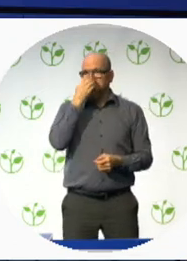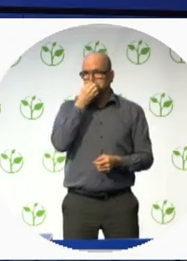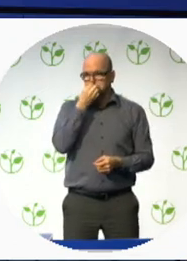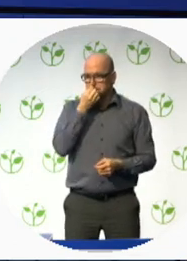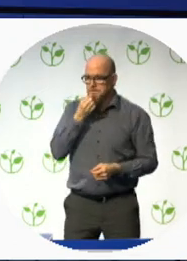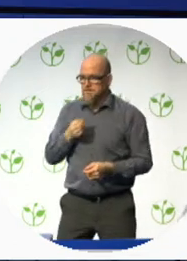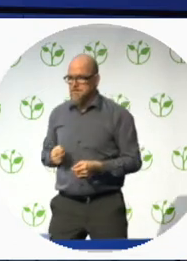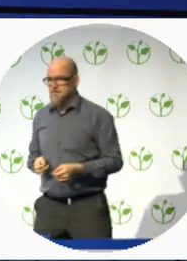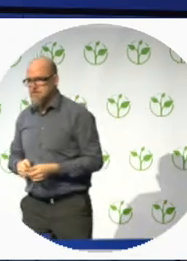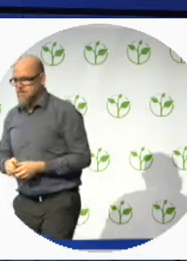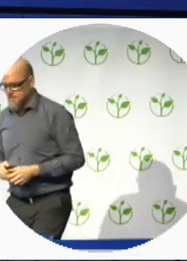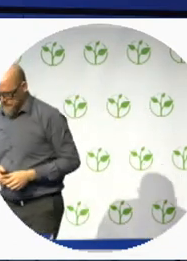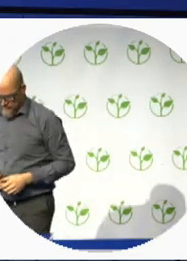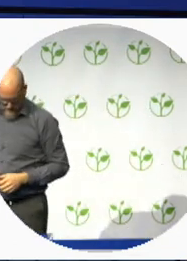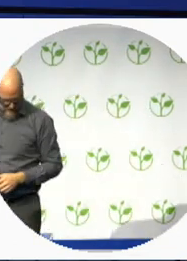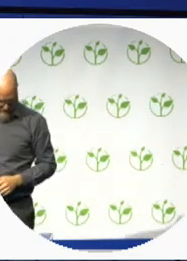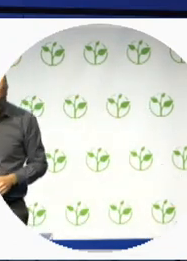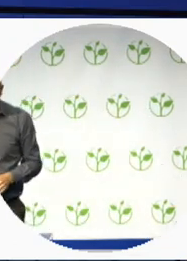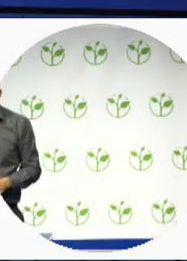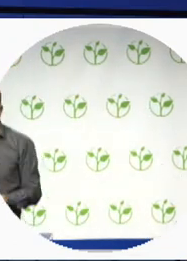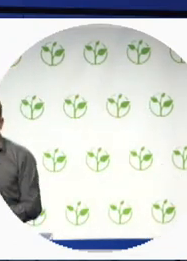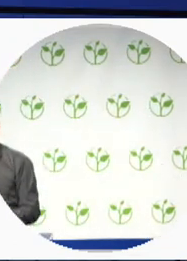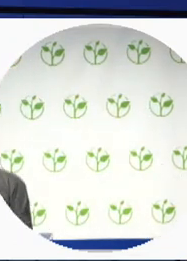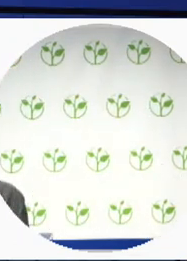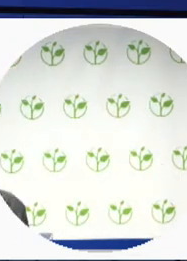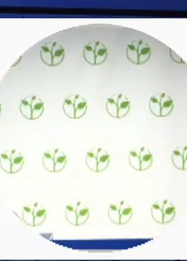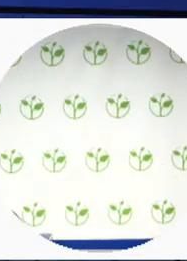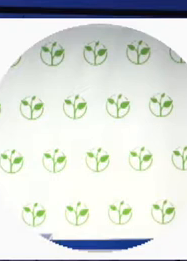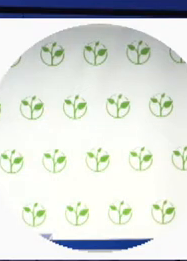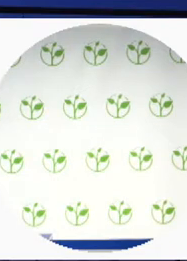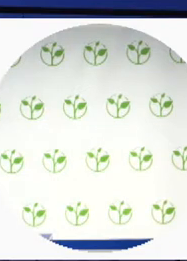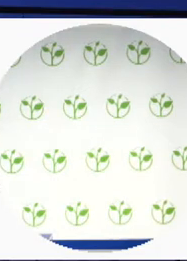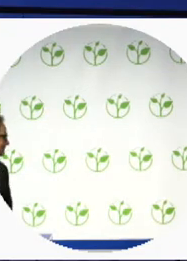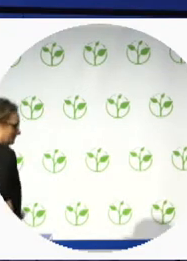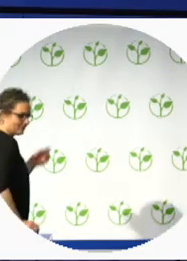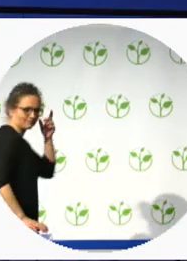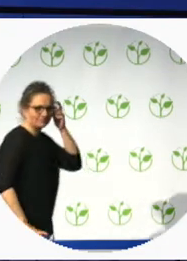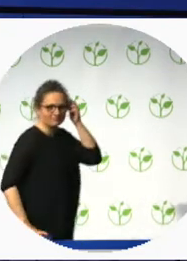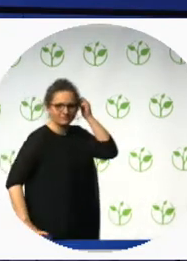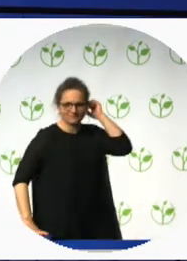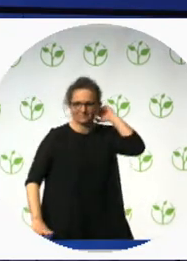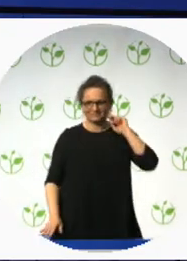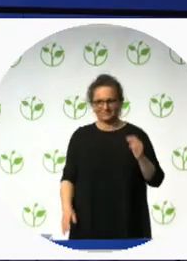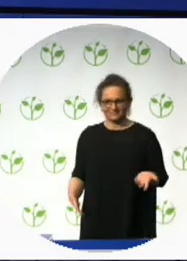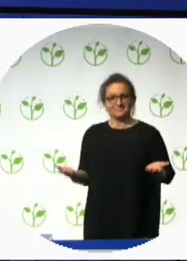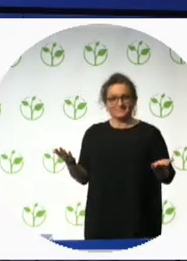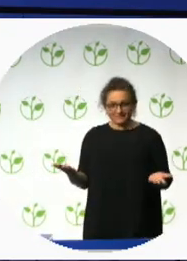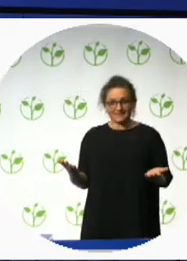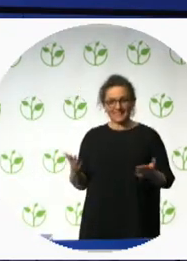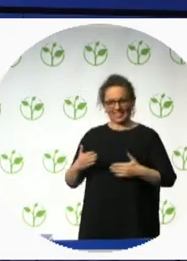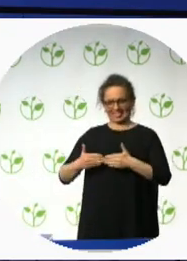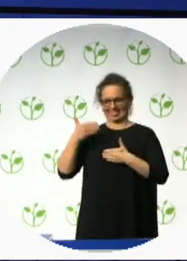Absolutely fascinating. Next, I move three down to Ka